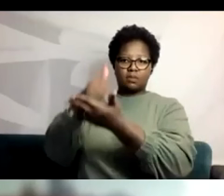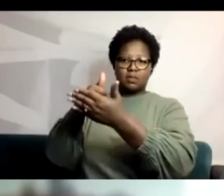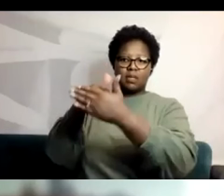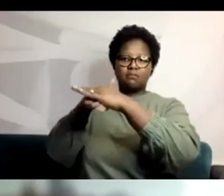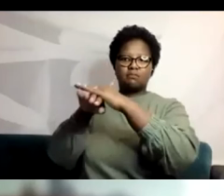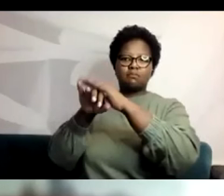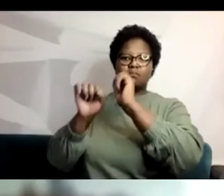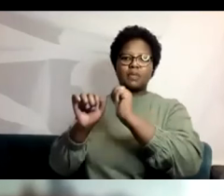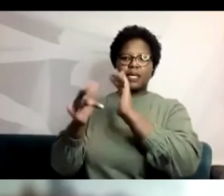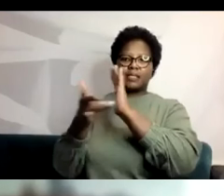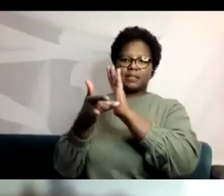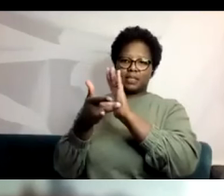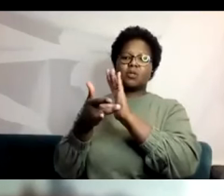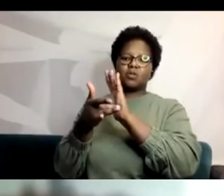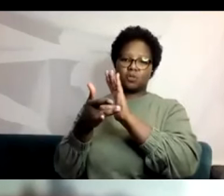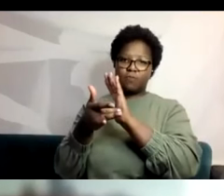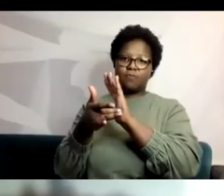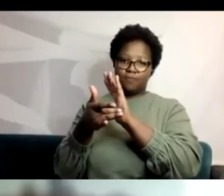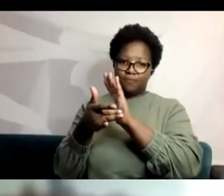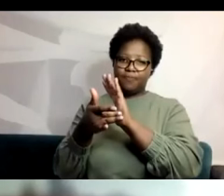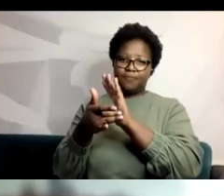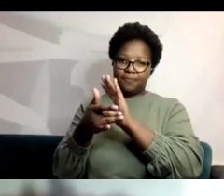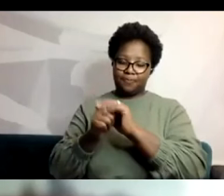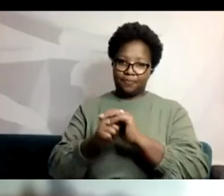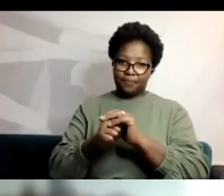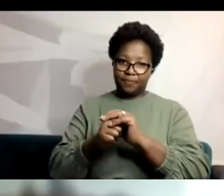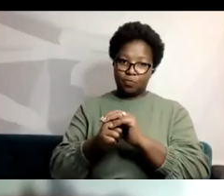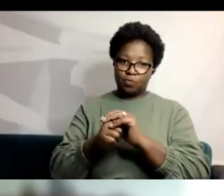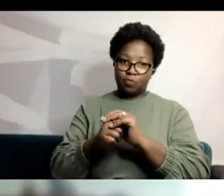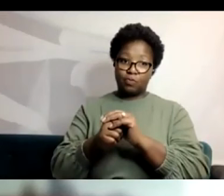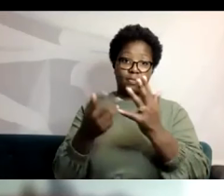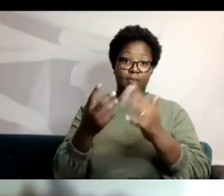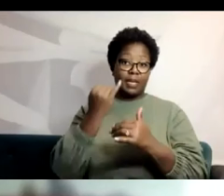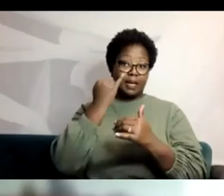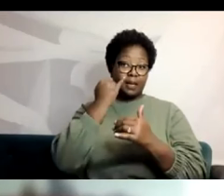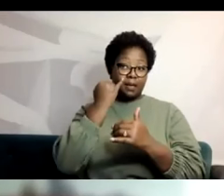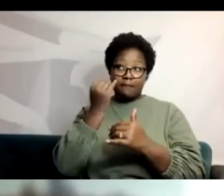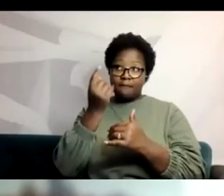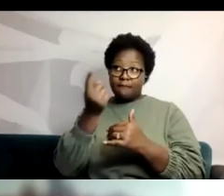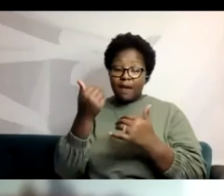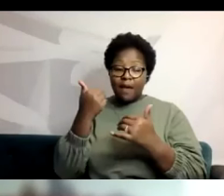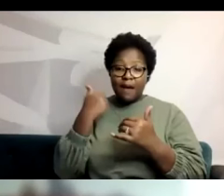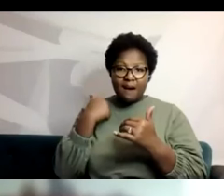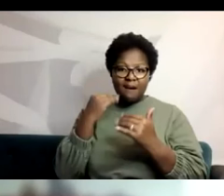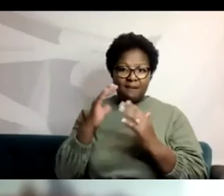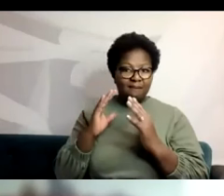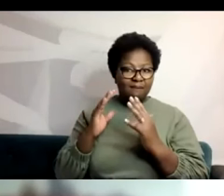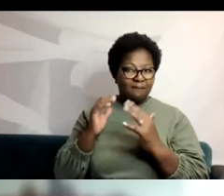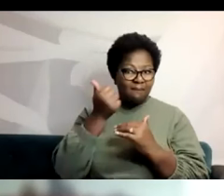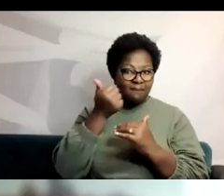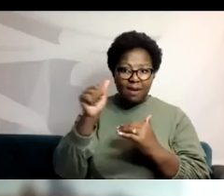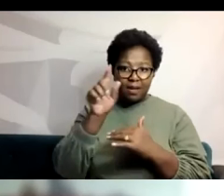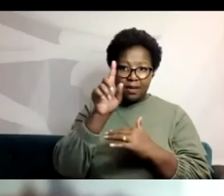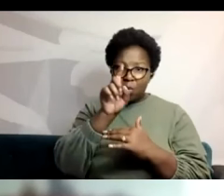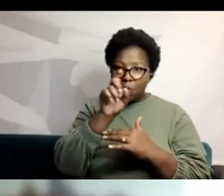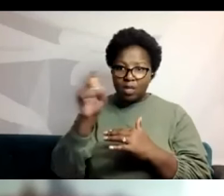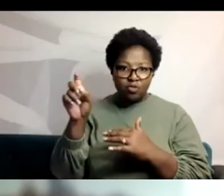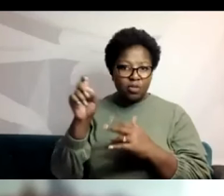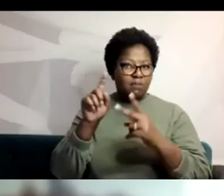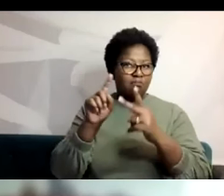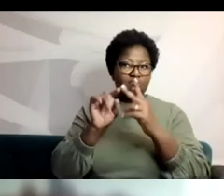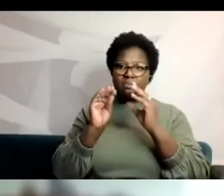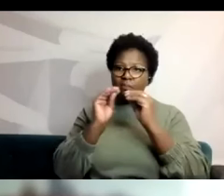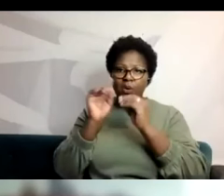at Ability Now Bay Area. If you have any further questions about our